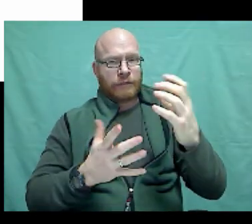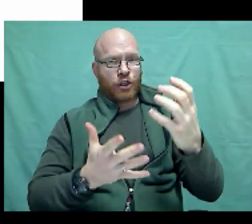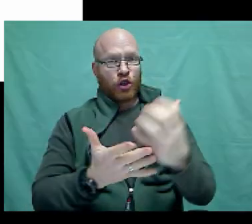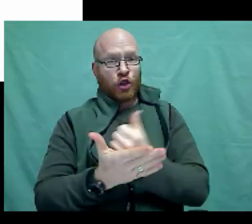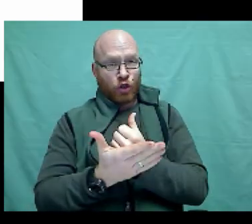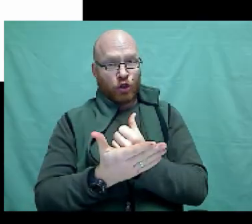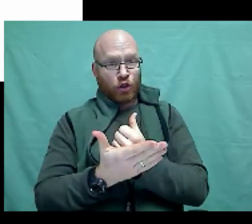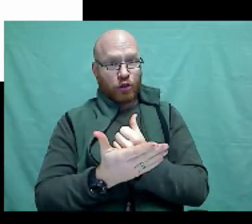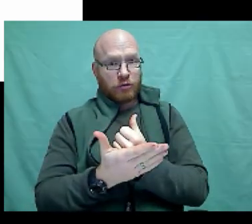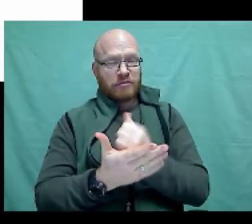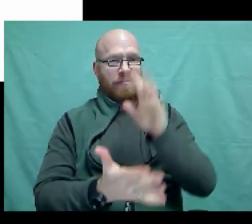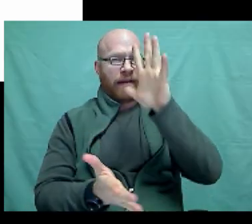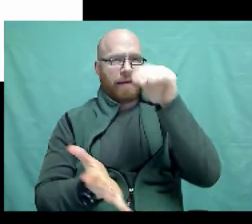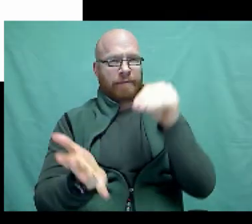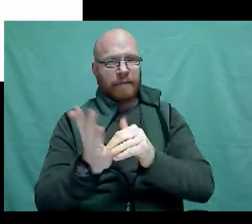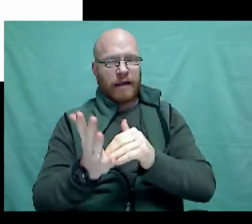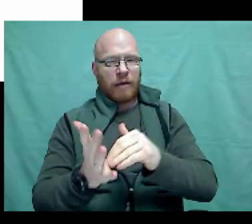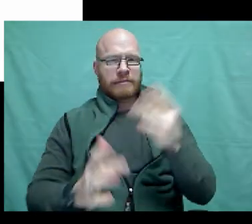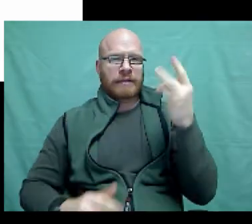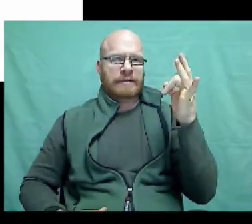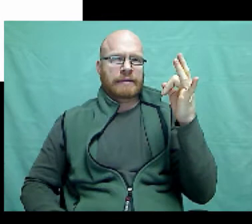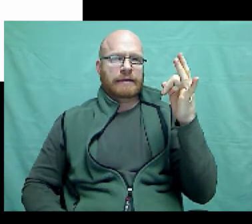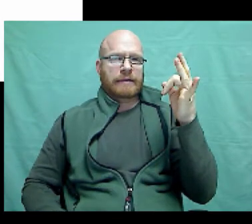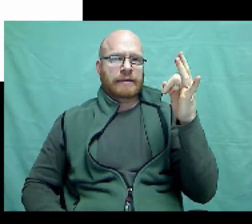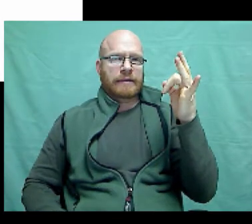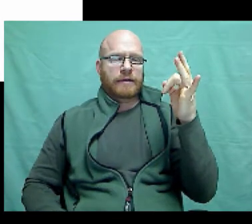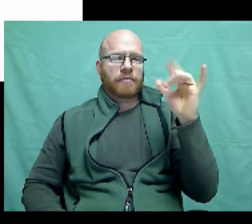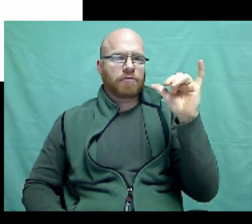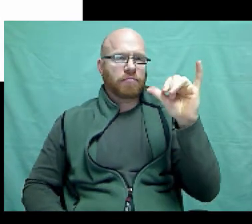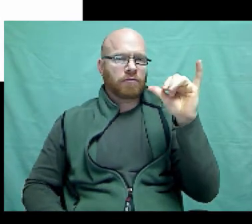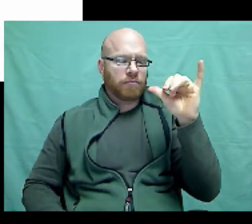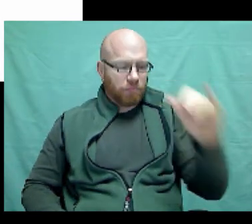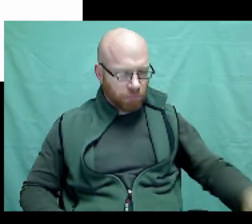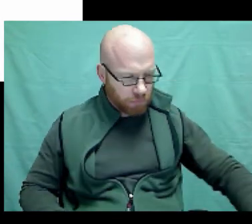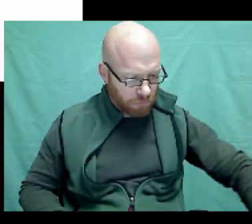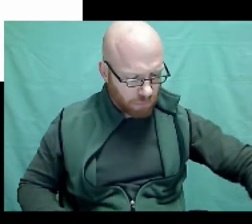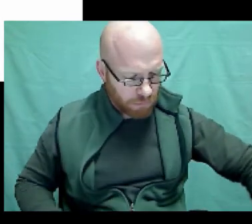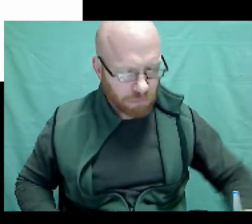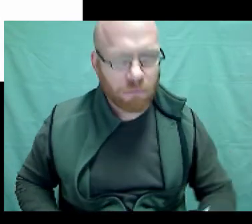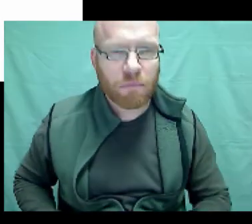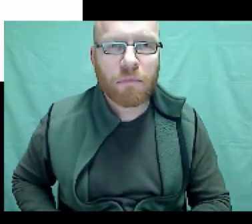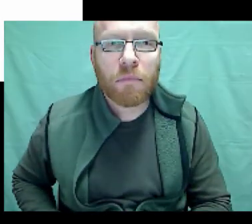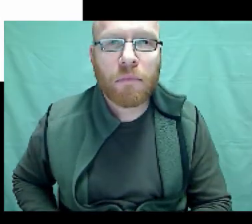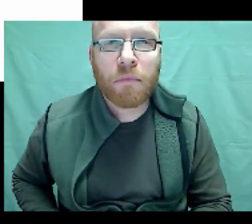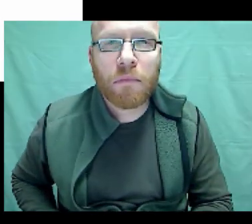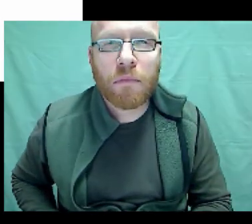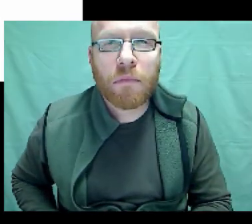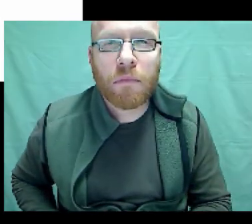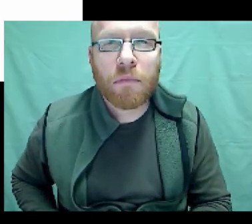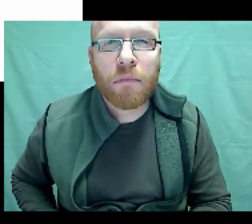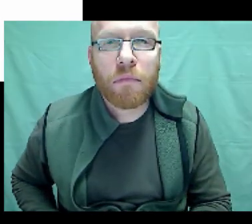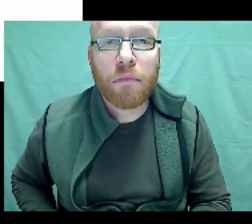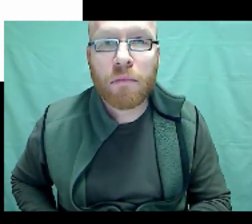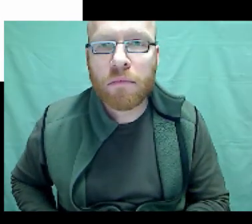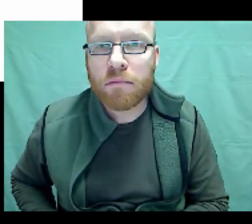It's money they have earned, and we have here the total sales were $5,018 for ticket